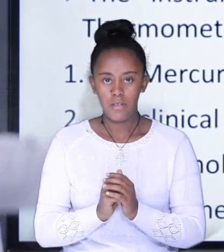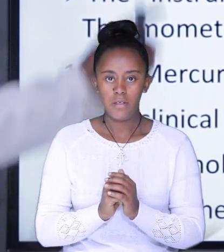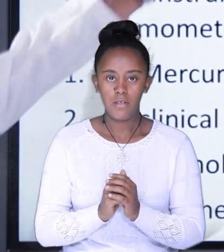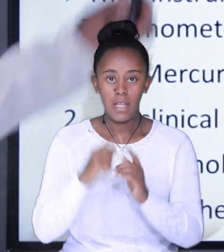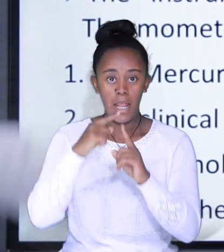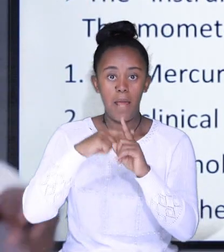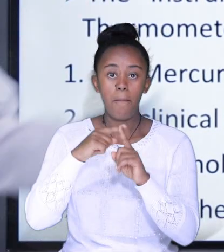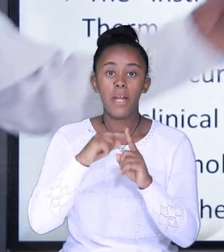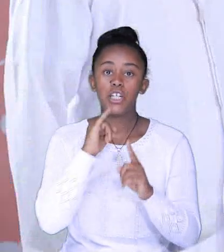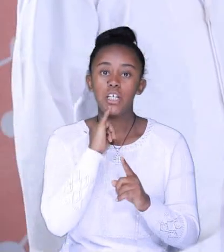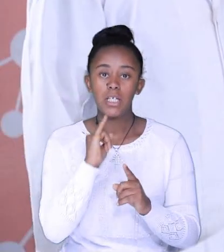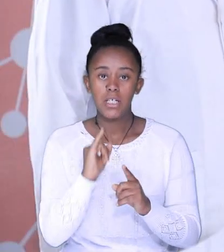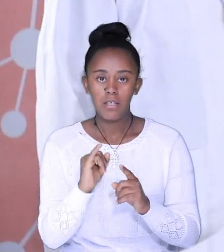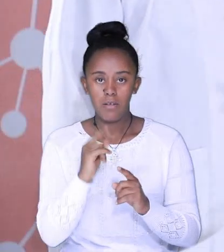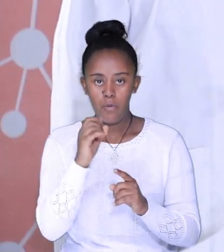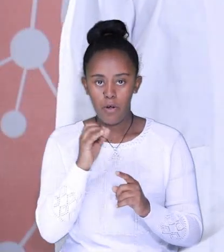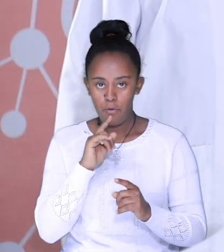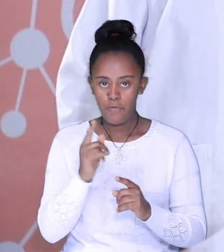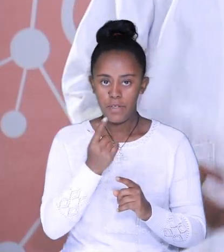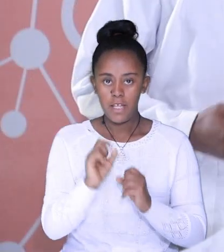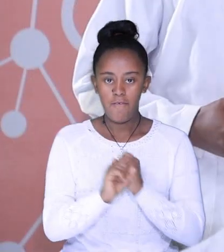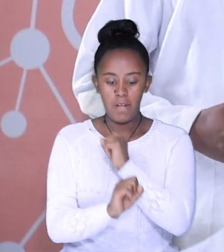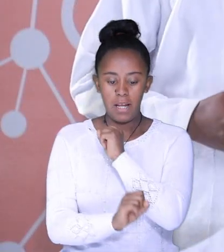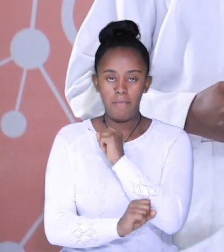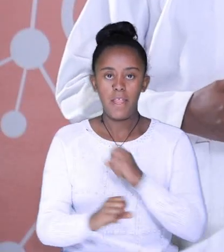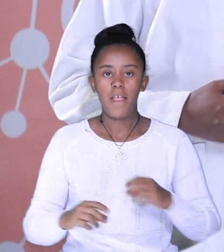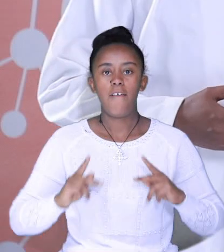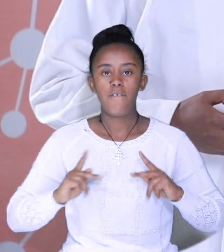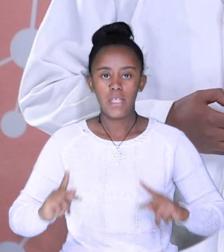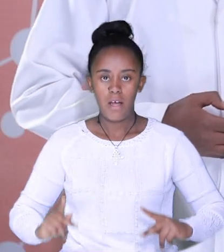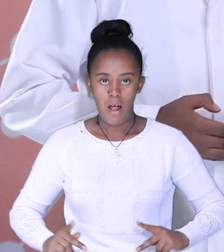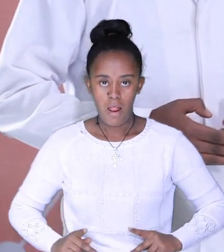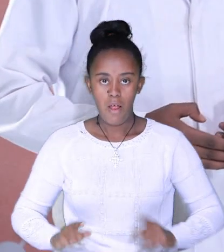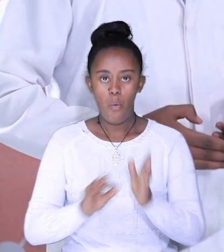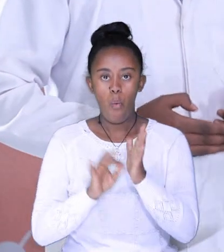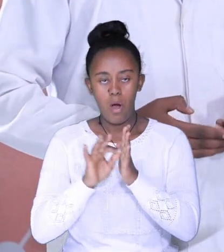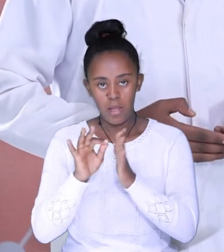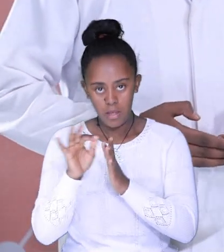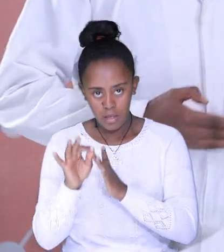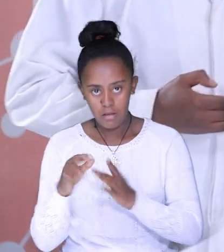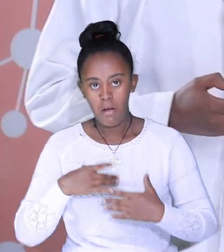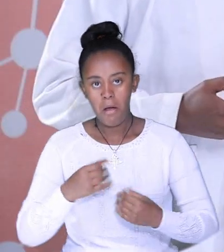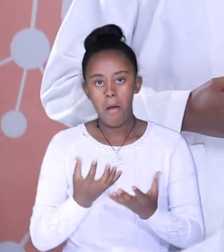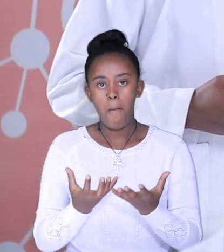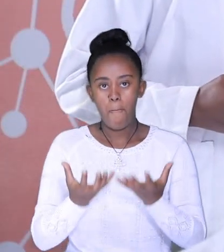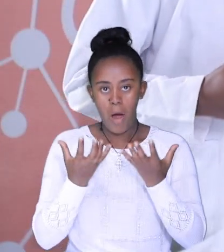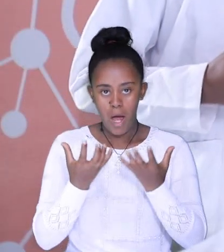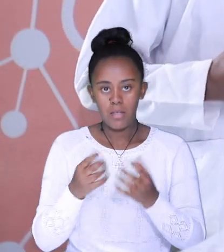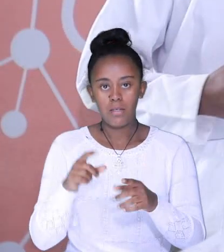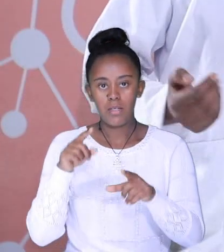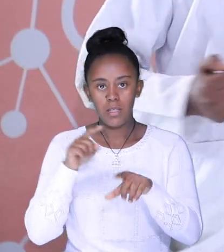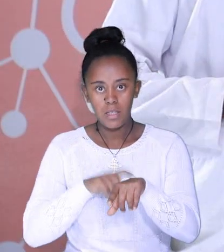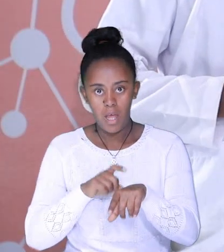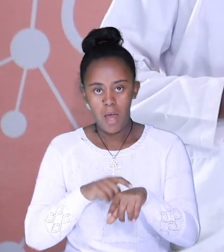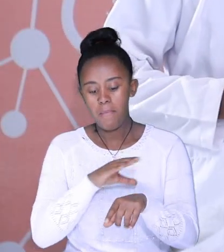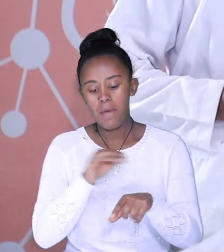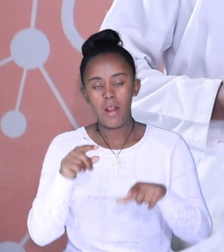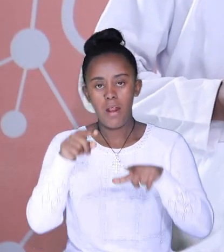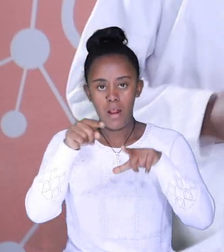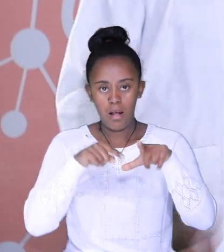Temperature is one of the fundamental physical quantities like mass, time, and